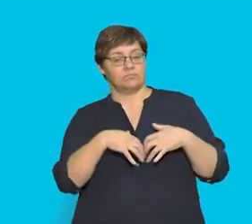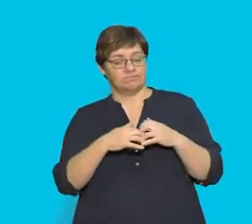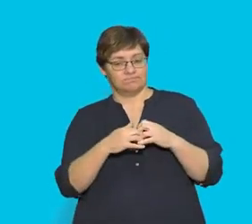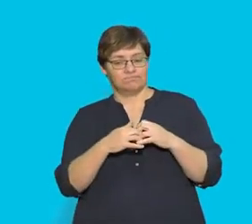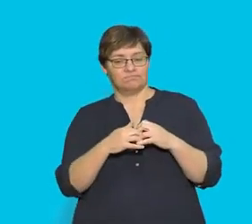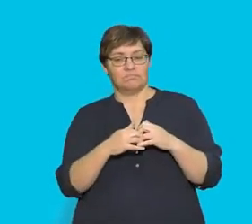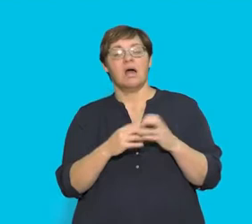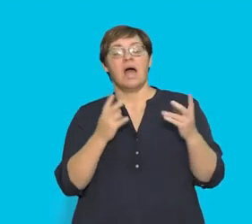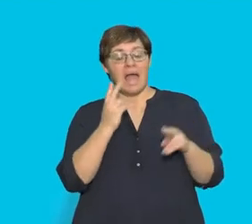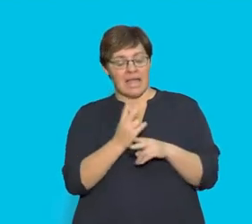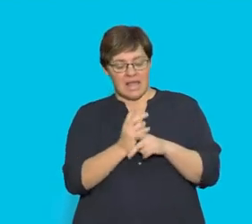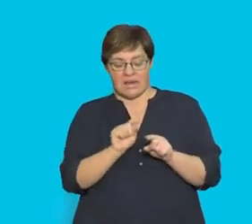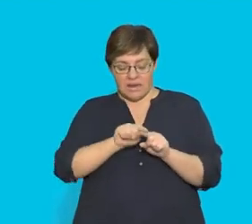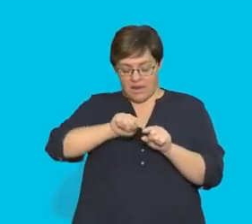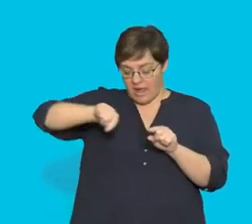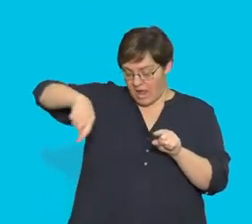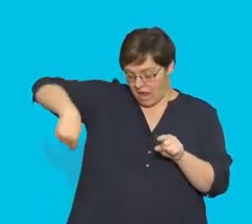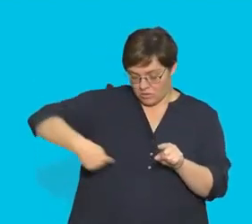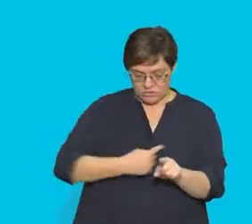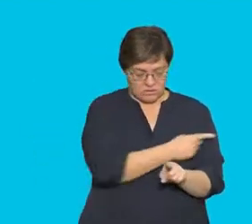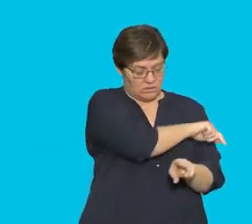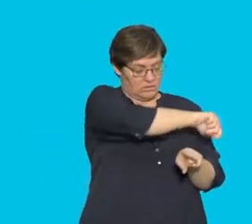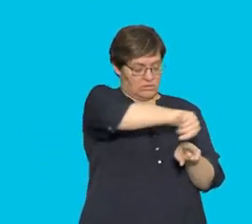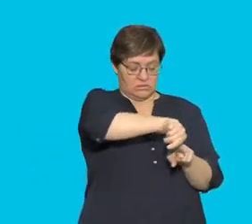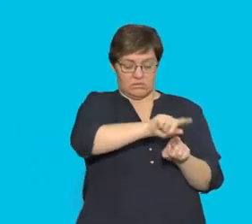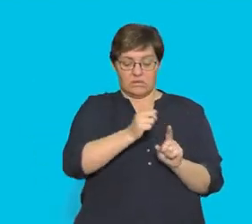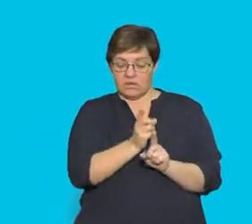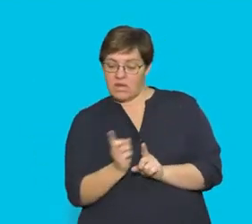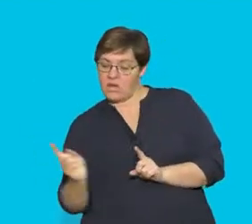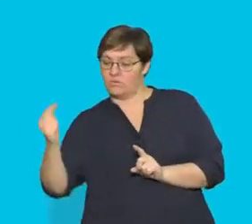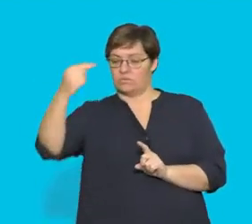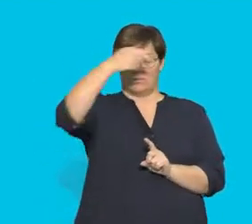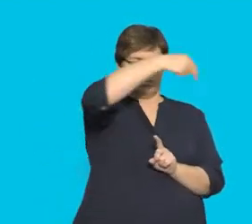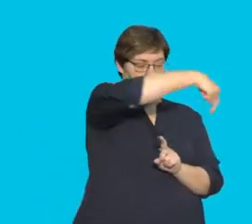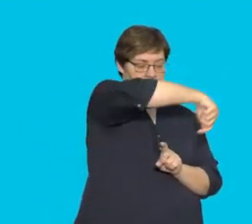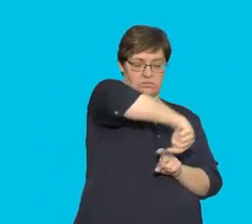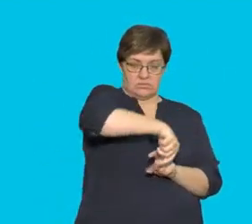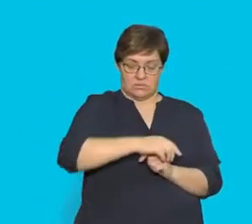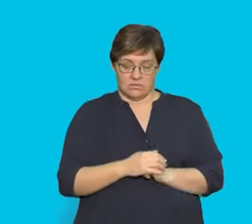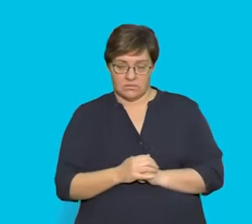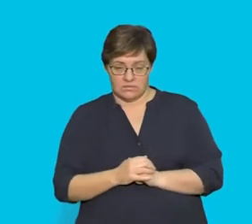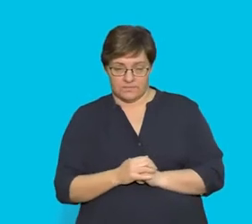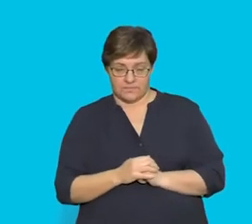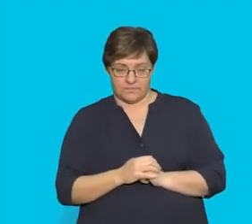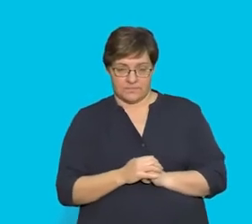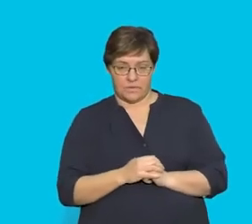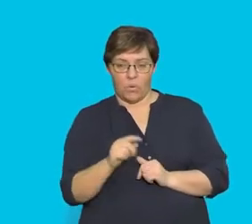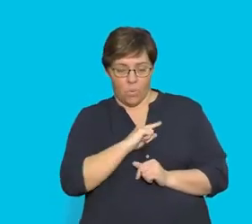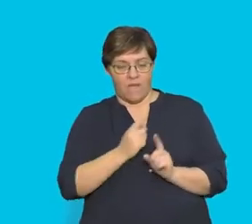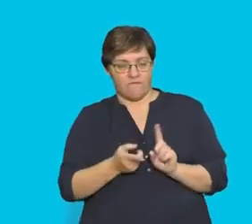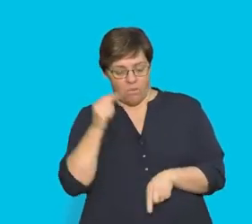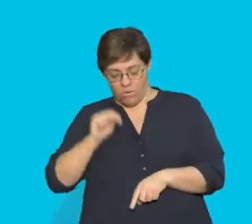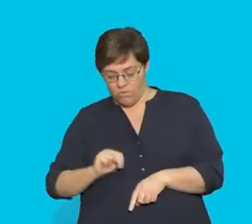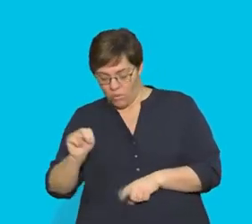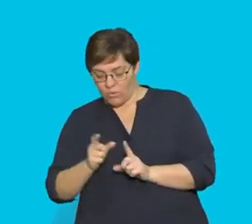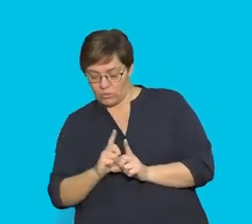draw the magnetic field again around here, recognize it comes from the North Pole around to the